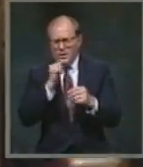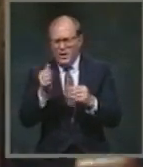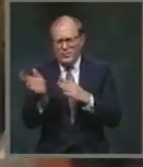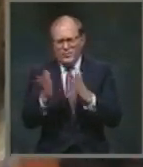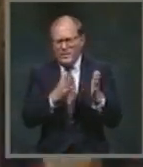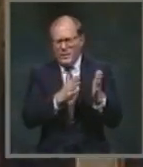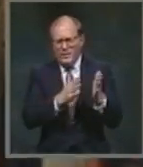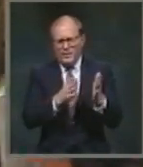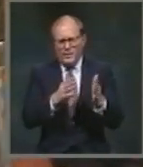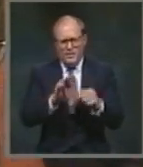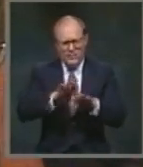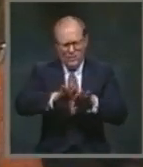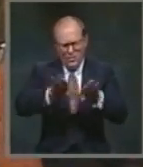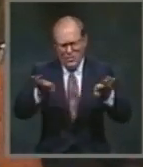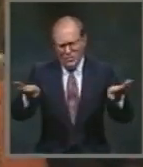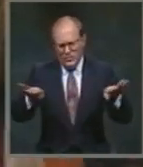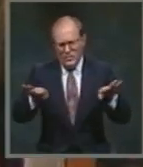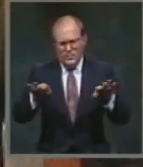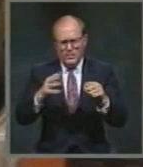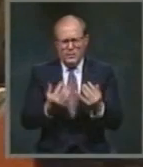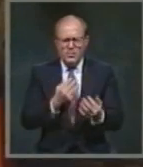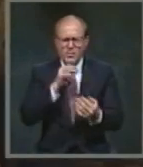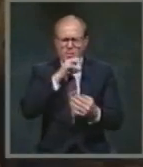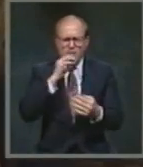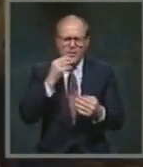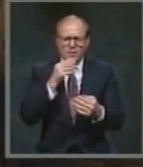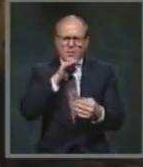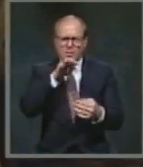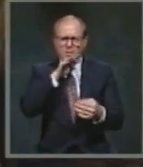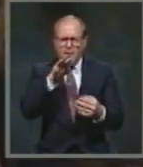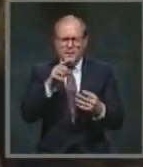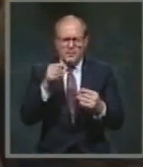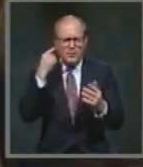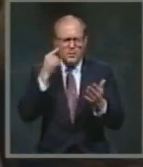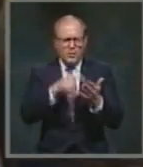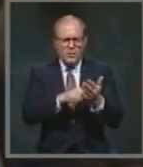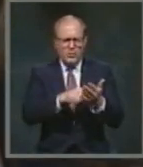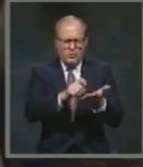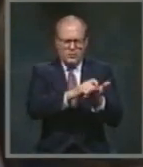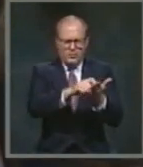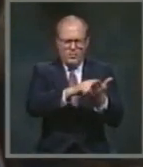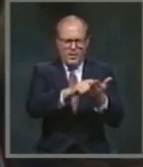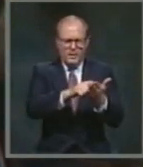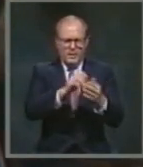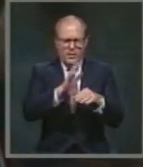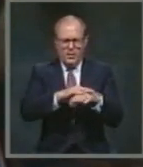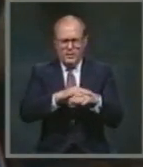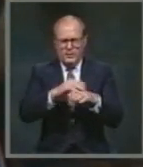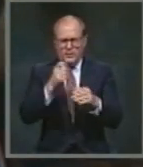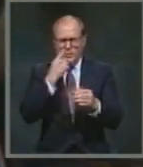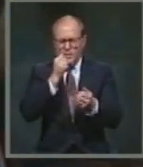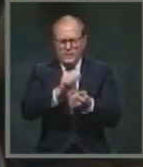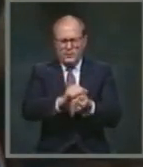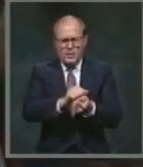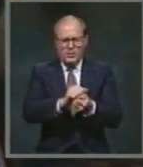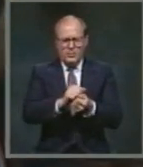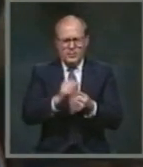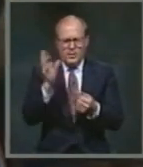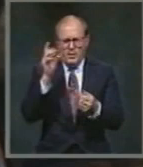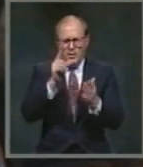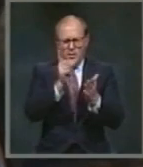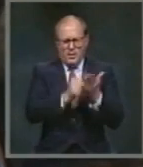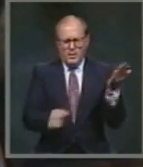and you push back the weeds where you can see the inscription on the marker to find the words, "Gone but not